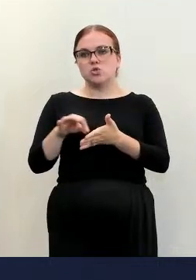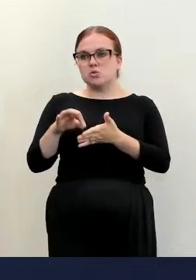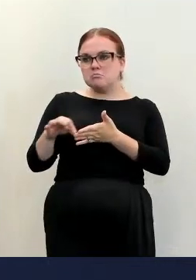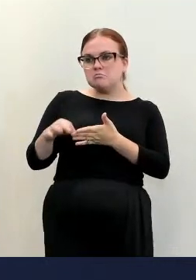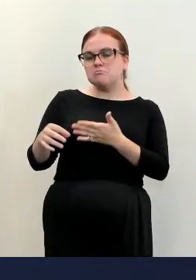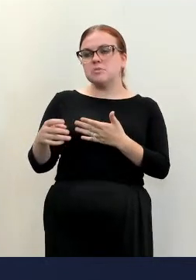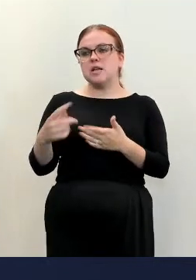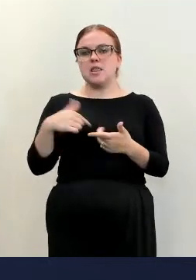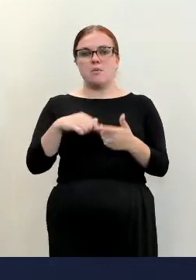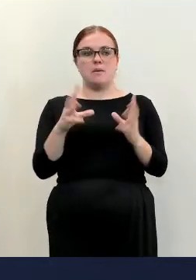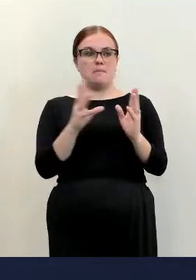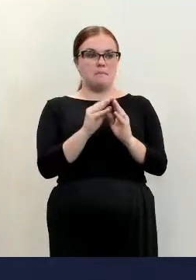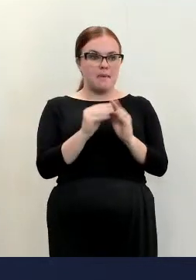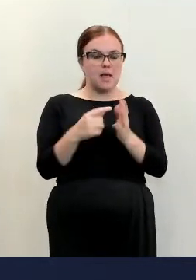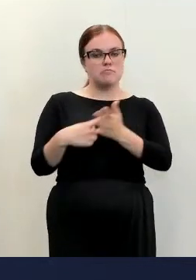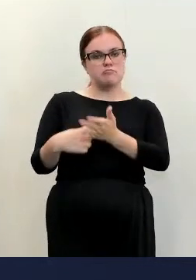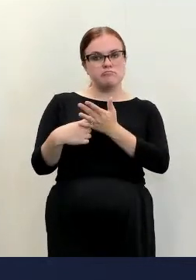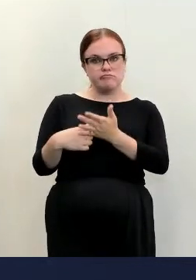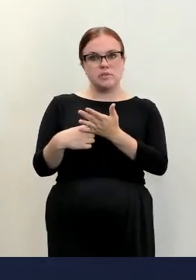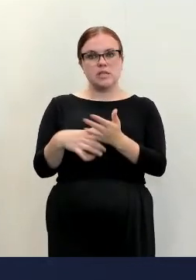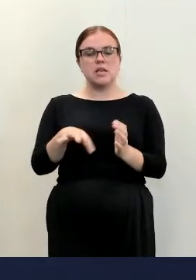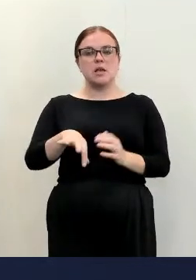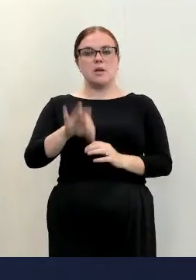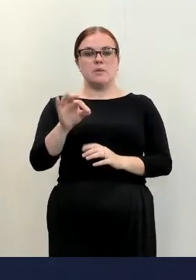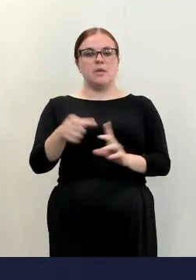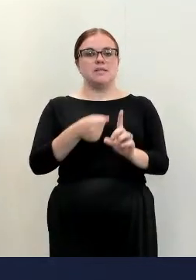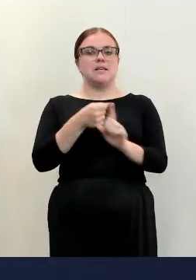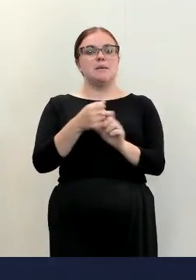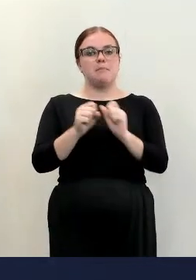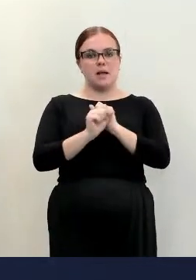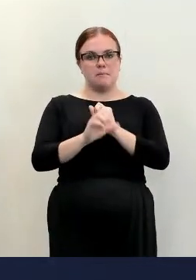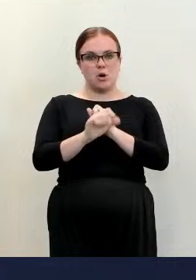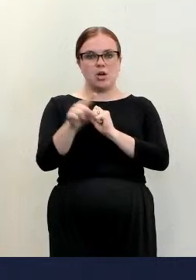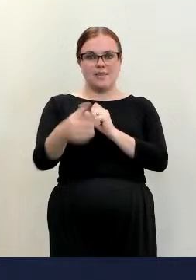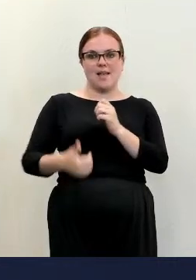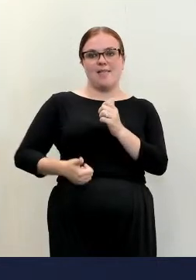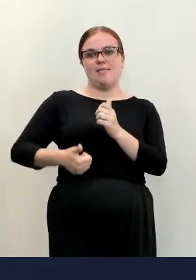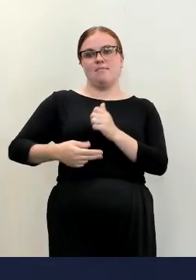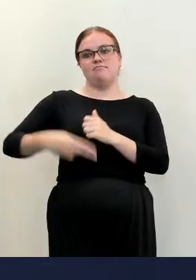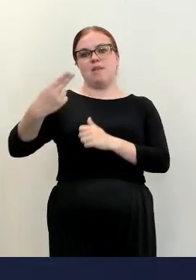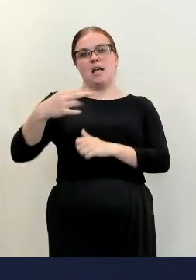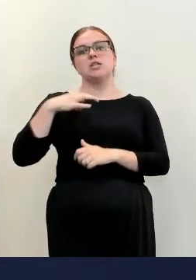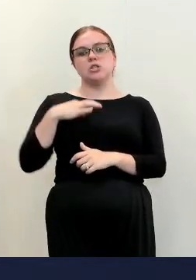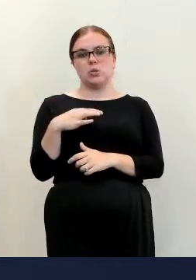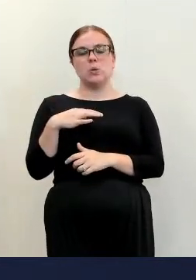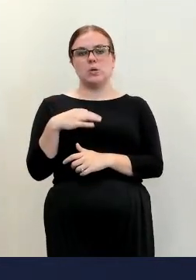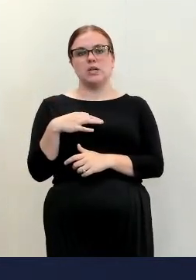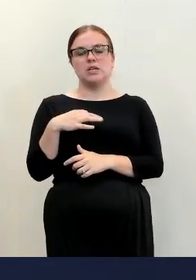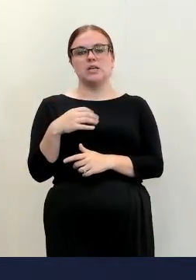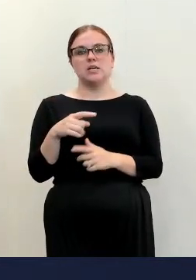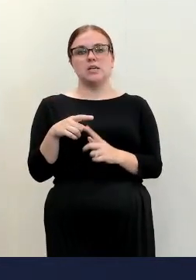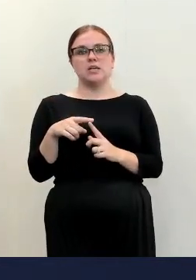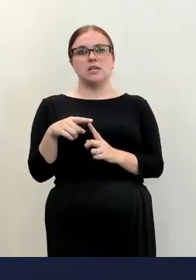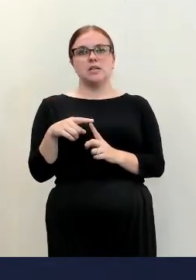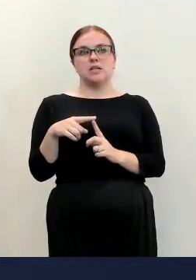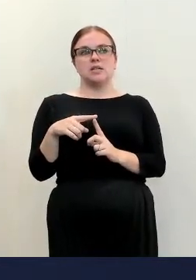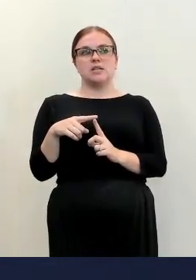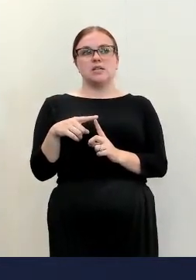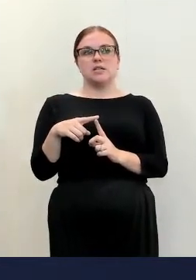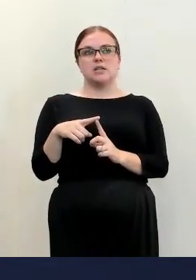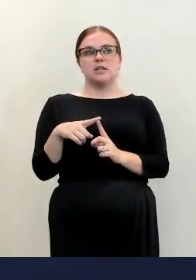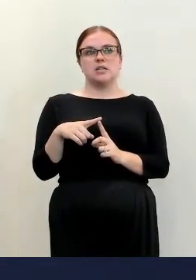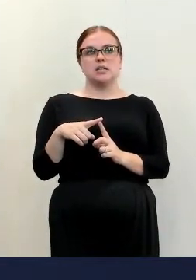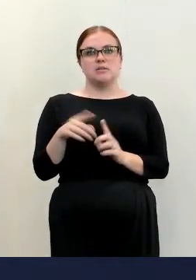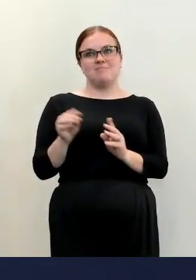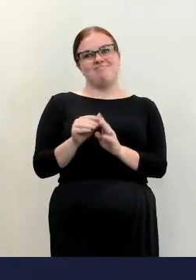then we ended up selecting Impact Marketing. They had the highest score, and it was pretty